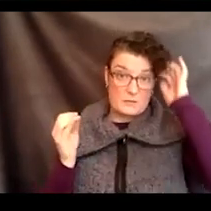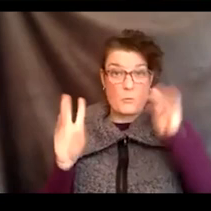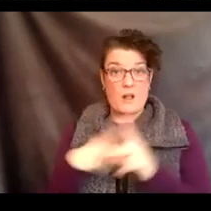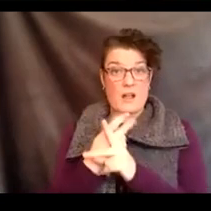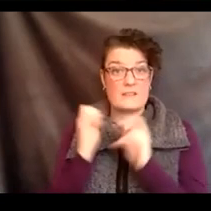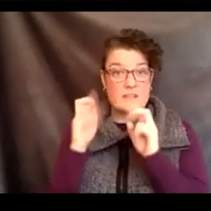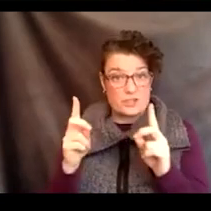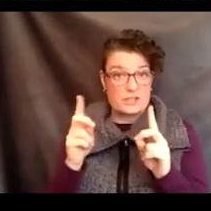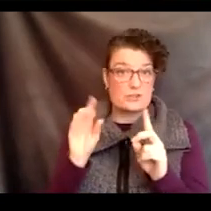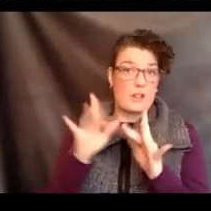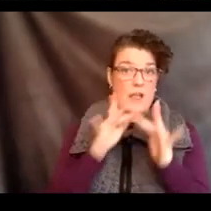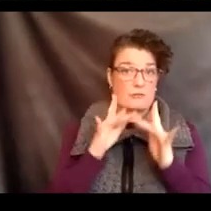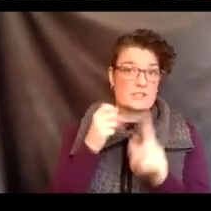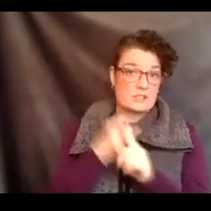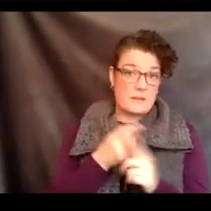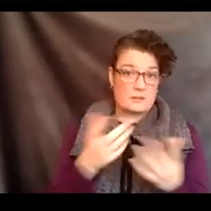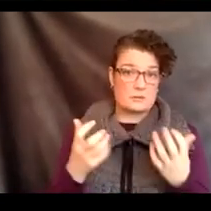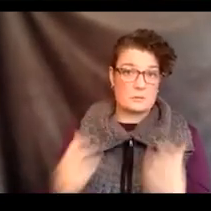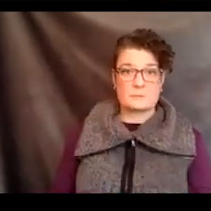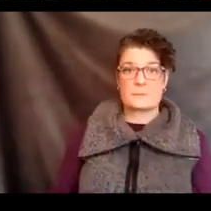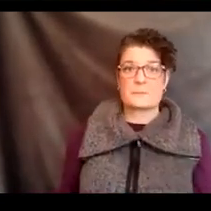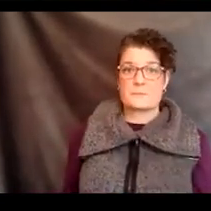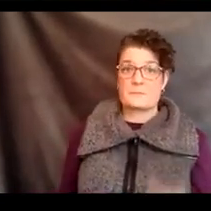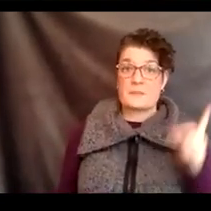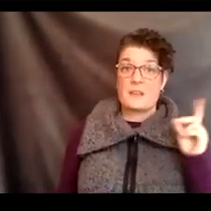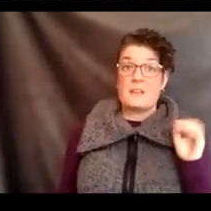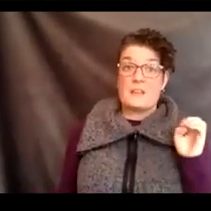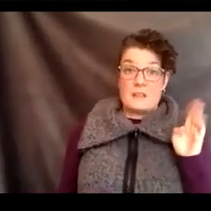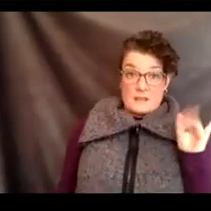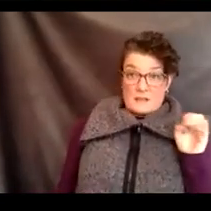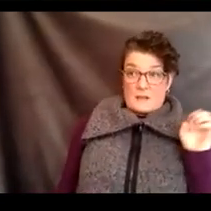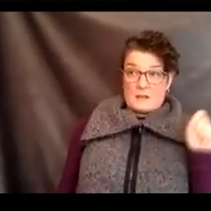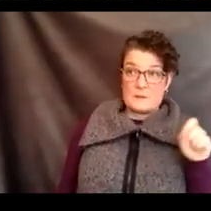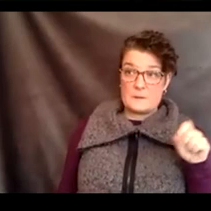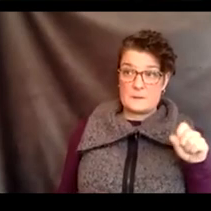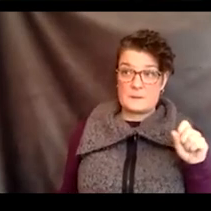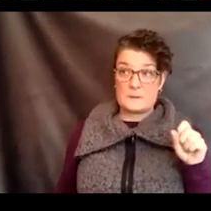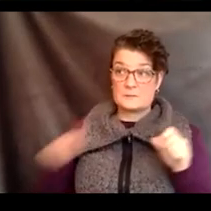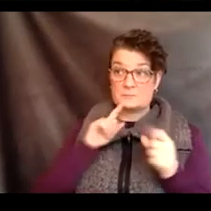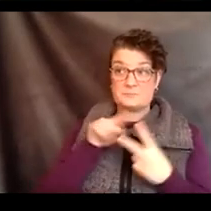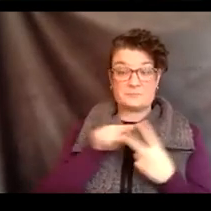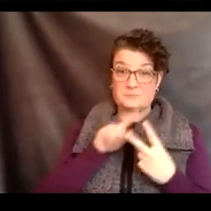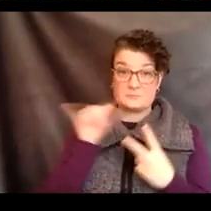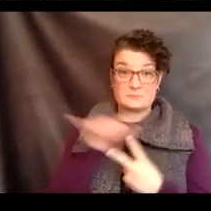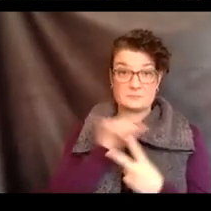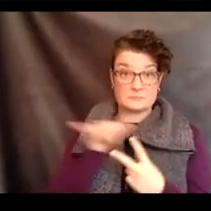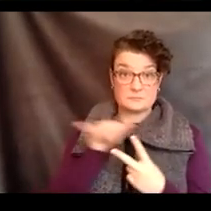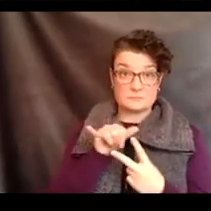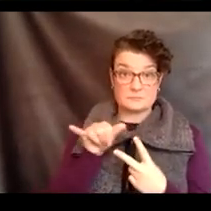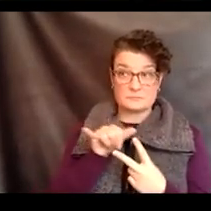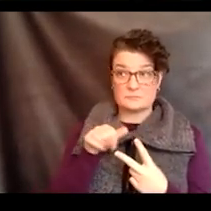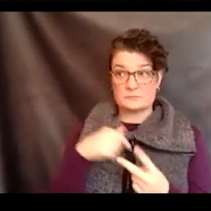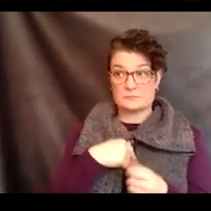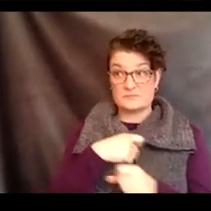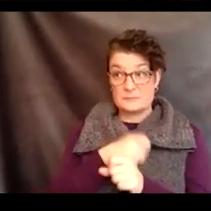outreach and impact you are aiming to have with it. Oh, that's great. Yeah, they're one and the same. I mean, what I made